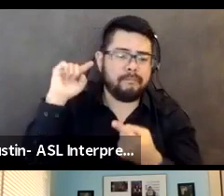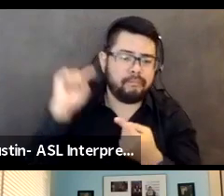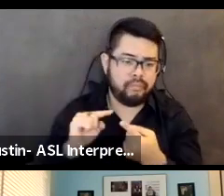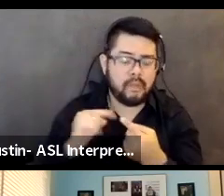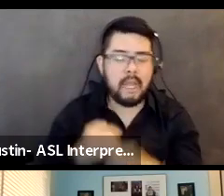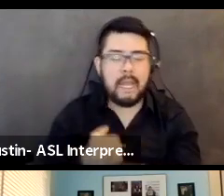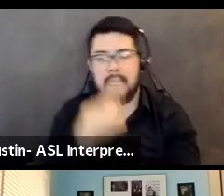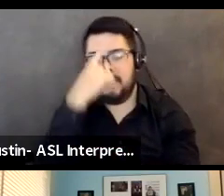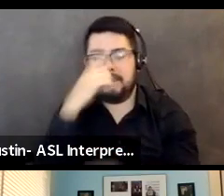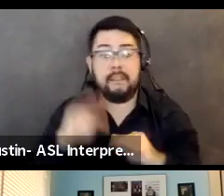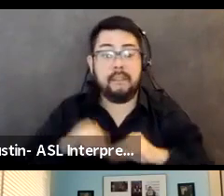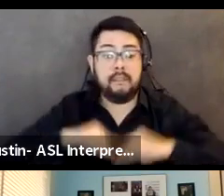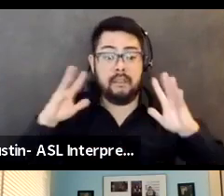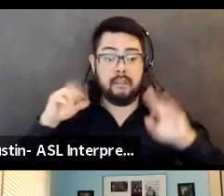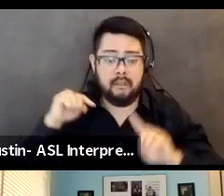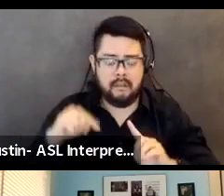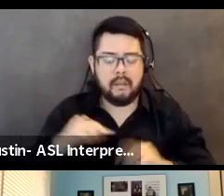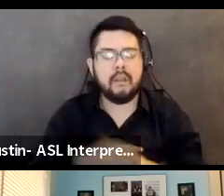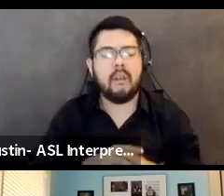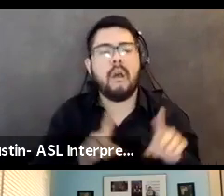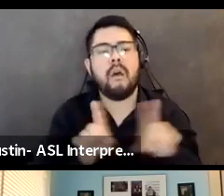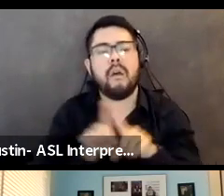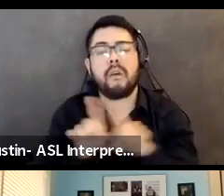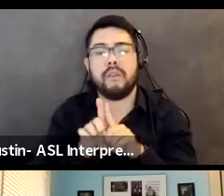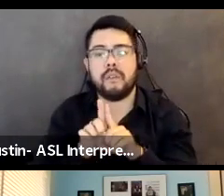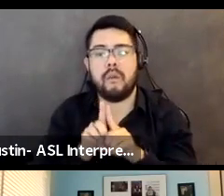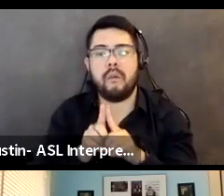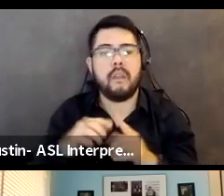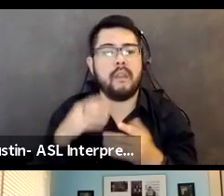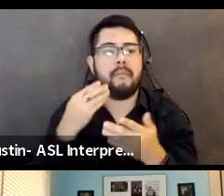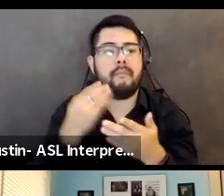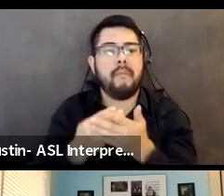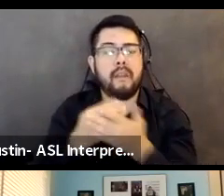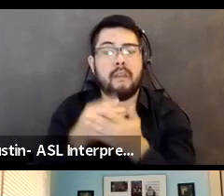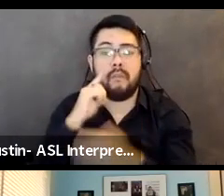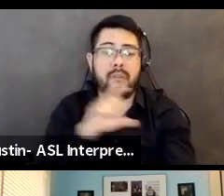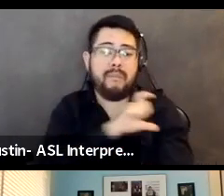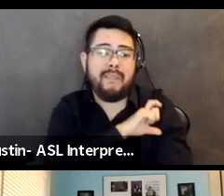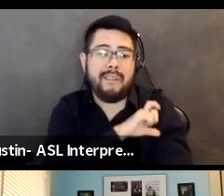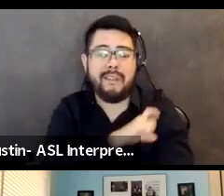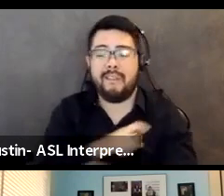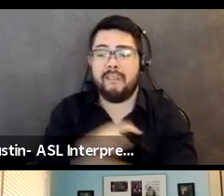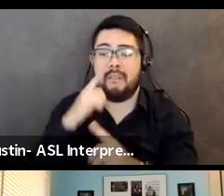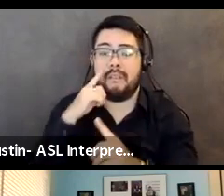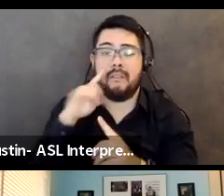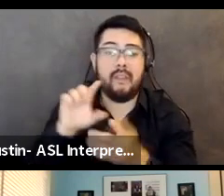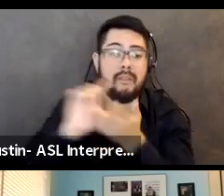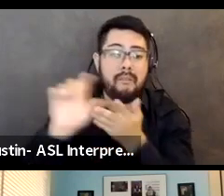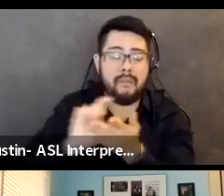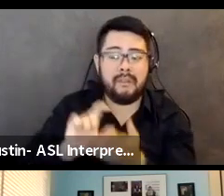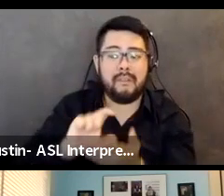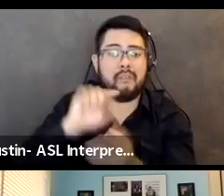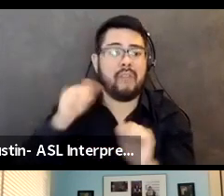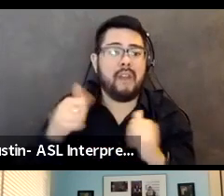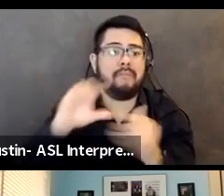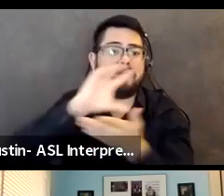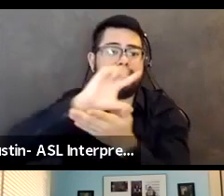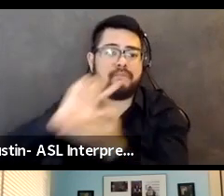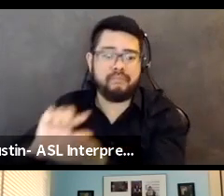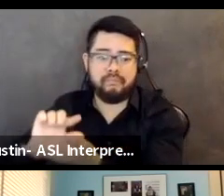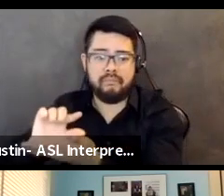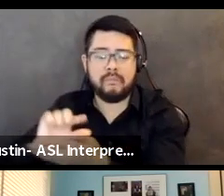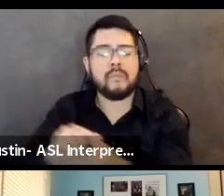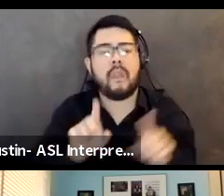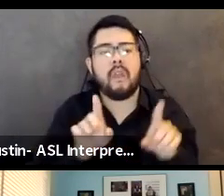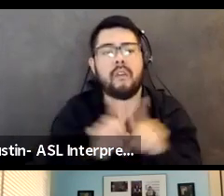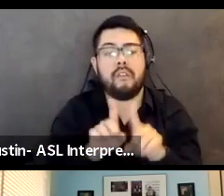evident here and also the significant defunding of police in schools that's a part of this and i think i also appreciate you know the